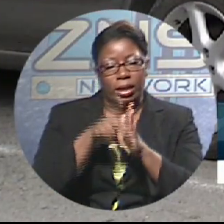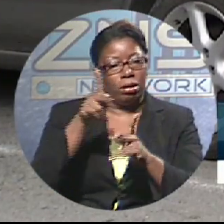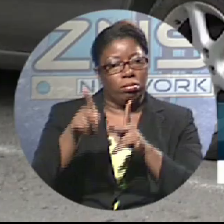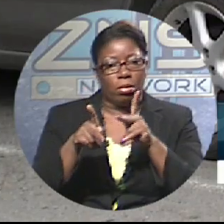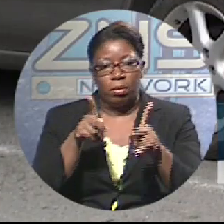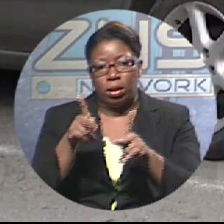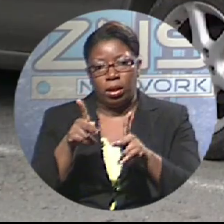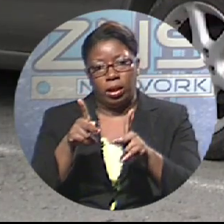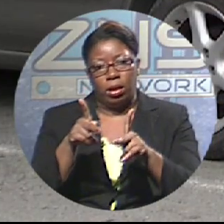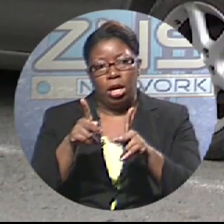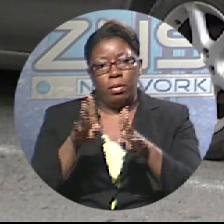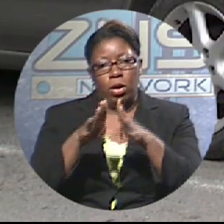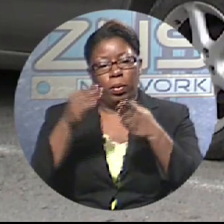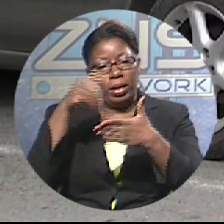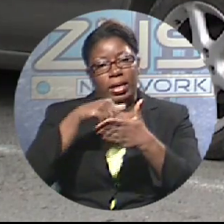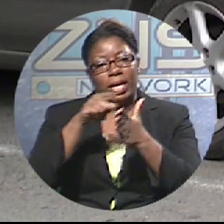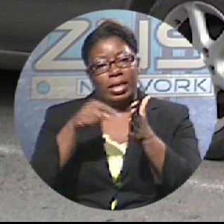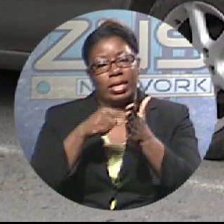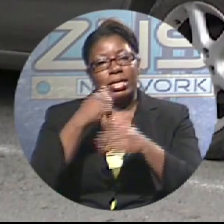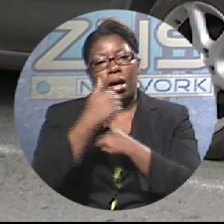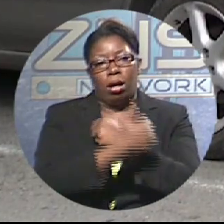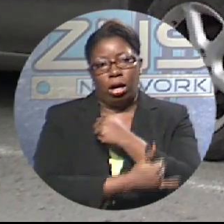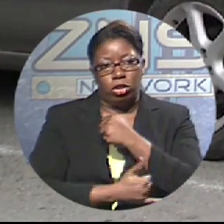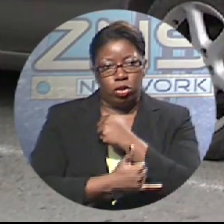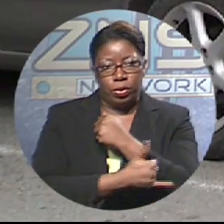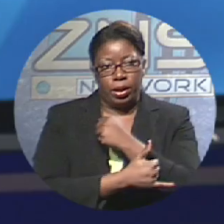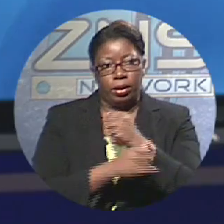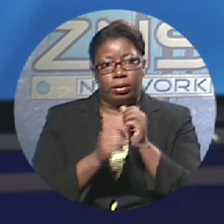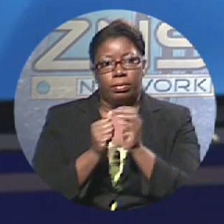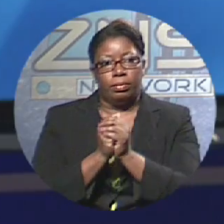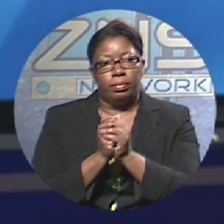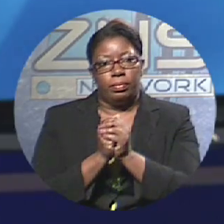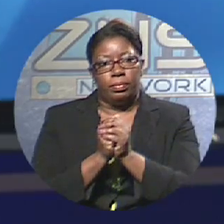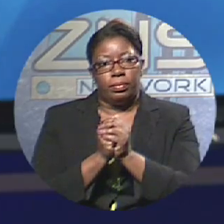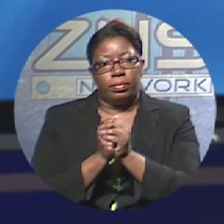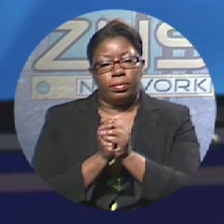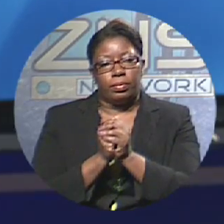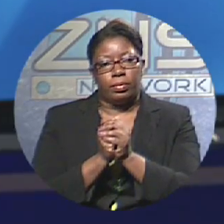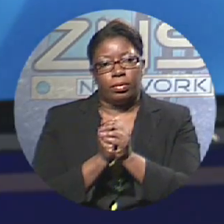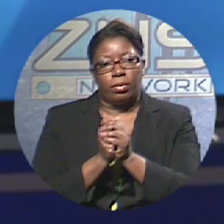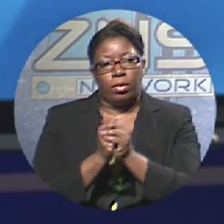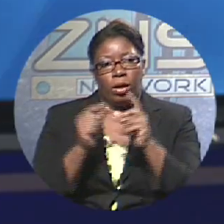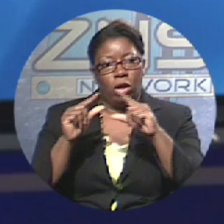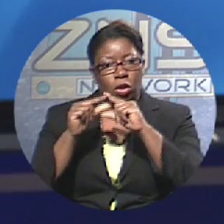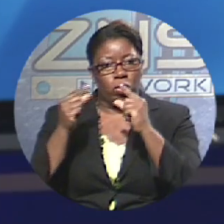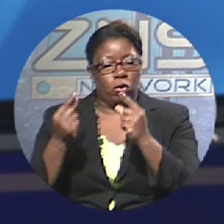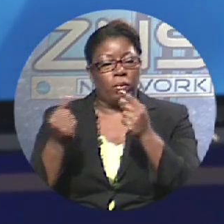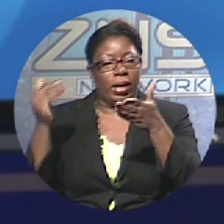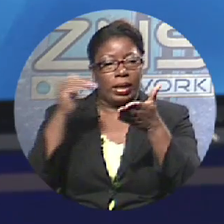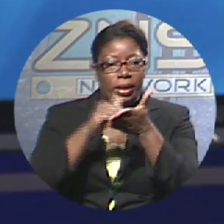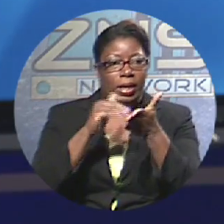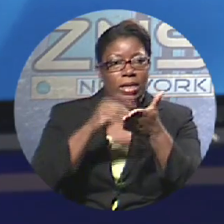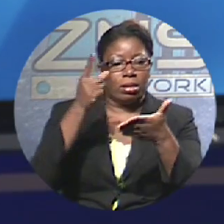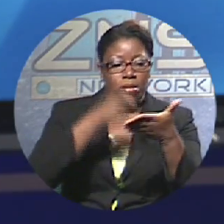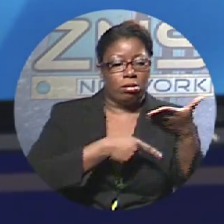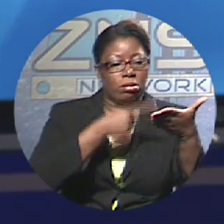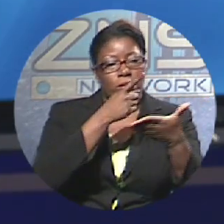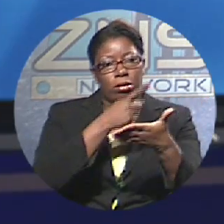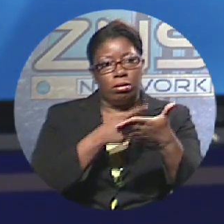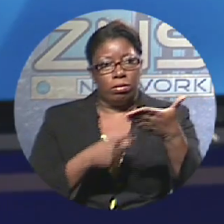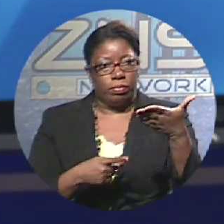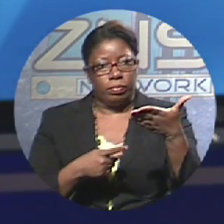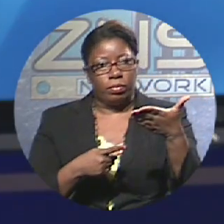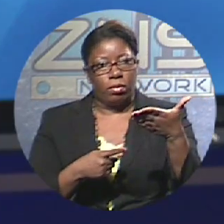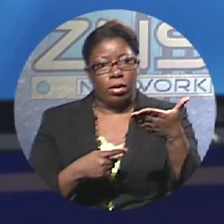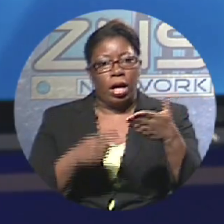mobilized against it. Chiminita Swain, ZNS Network News. The Coalition Against Discrimination, Victimization,